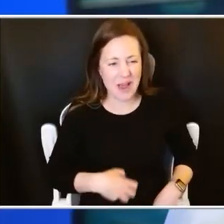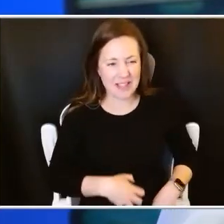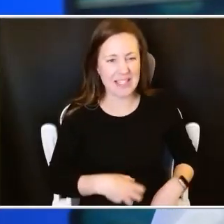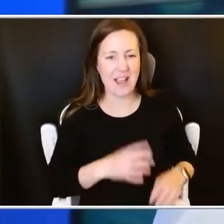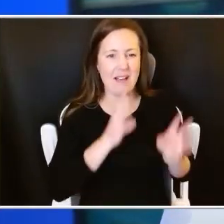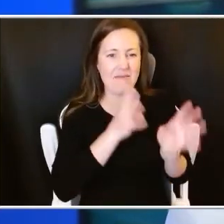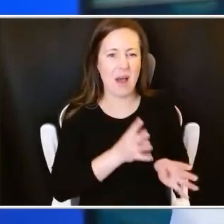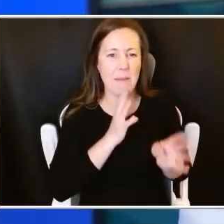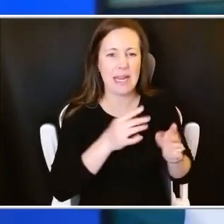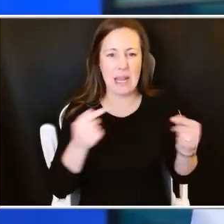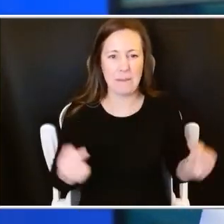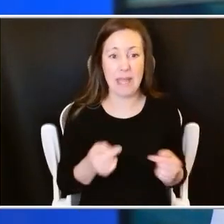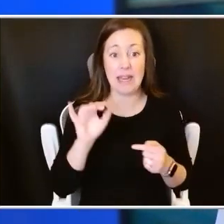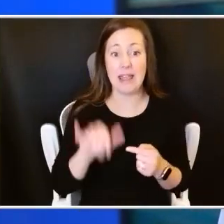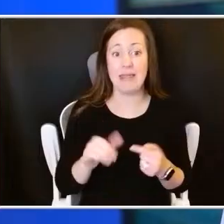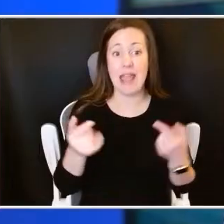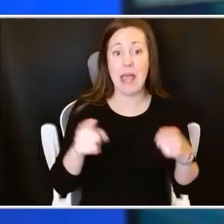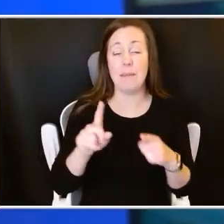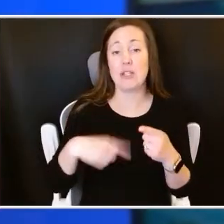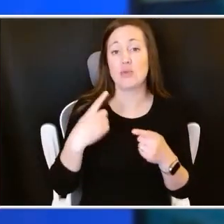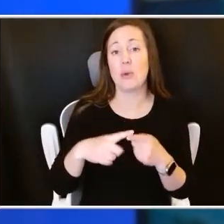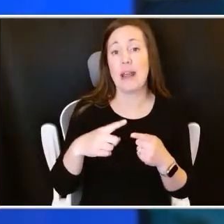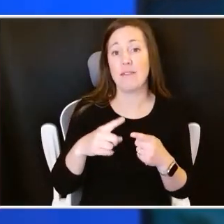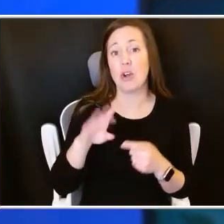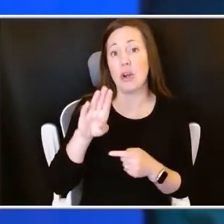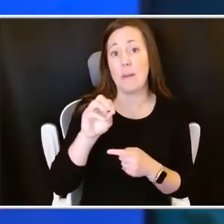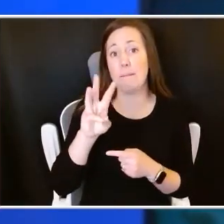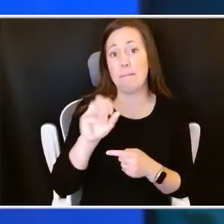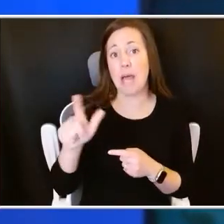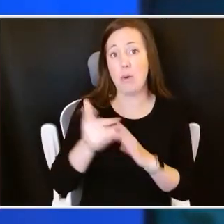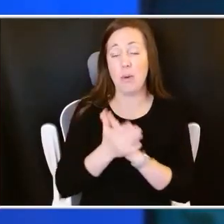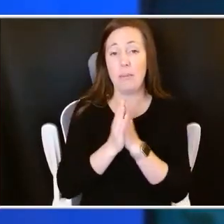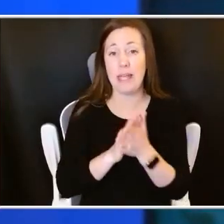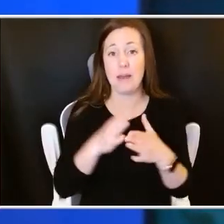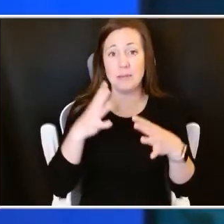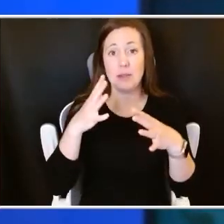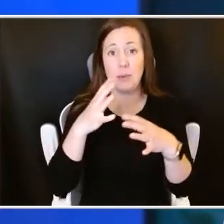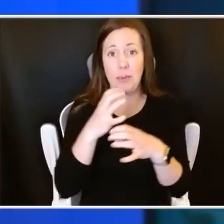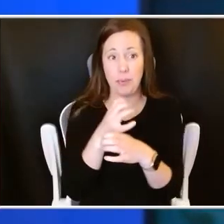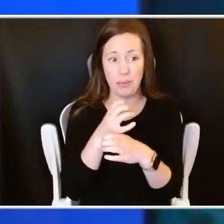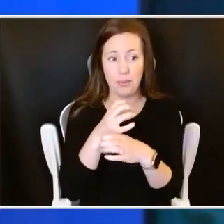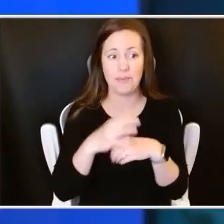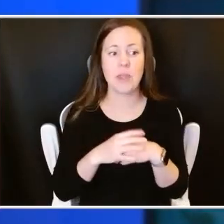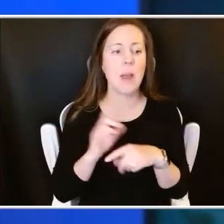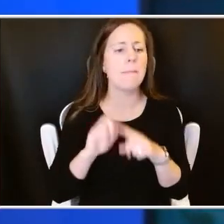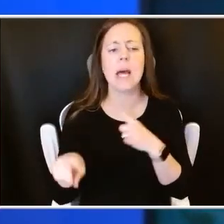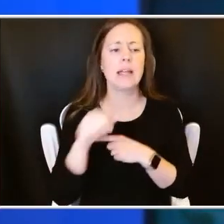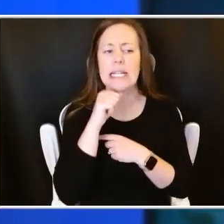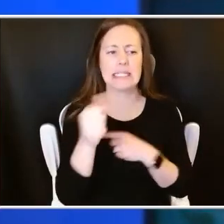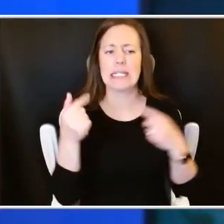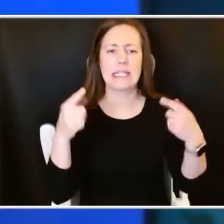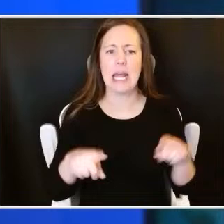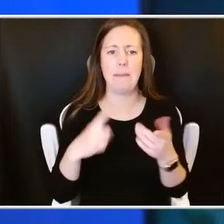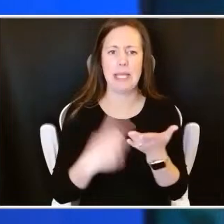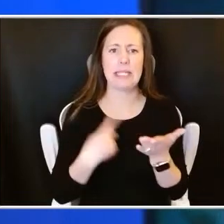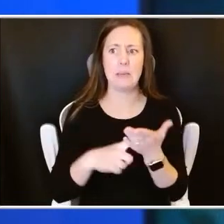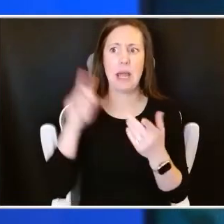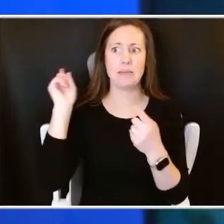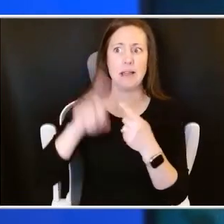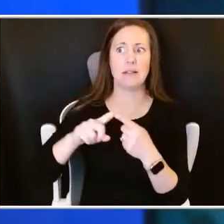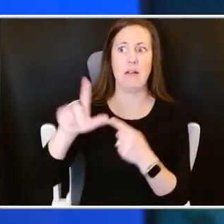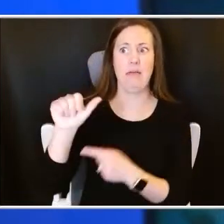when the bowel gets a little tight, when it starts to get narrow or strictured. But that doesn't happen sometimes until very late. And